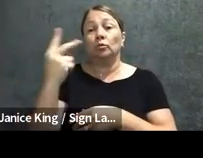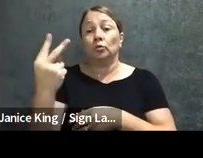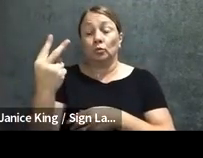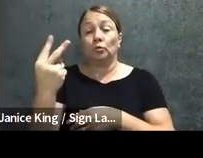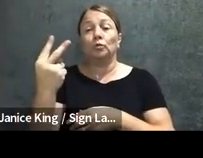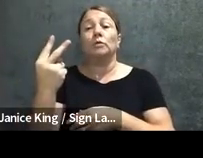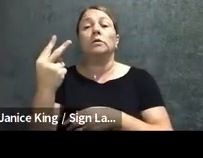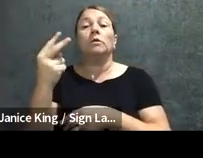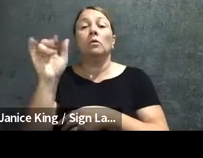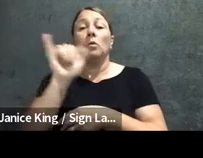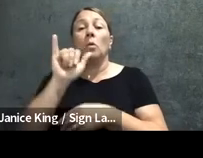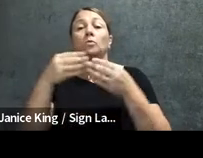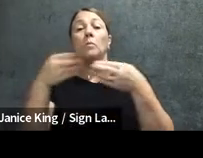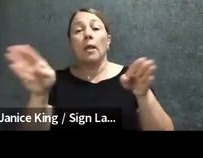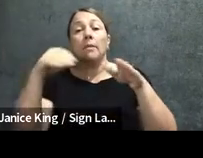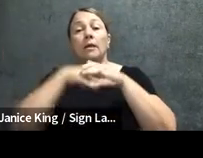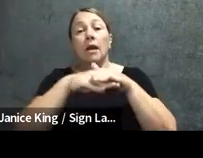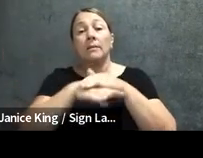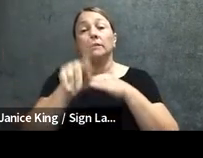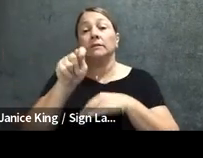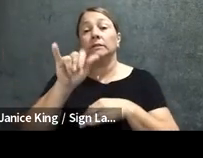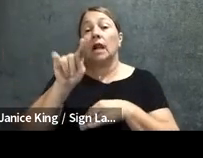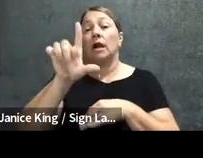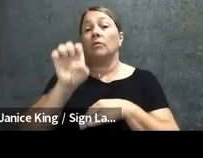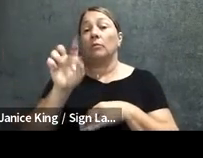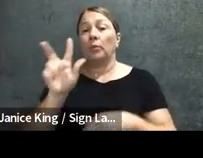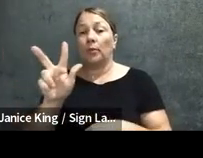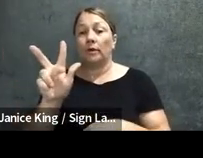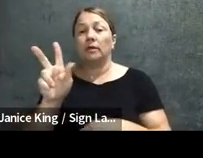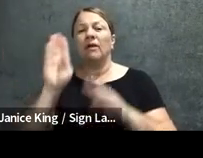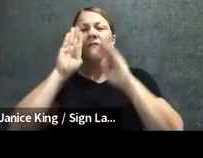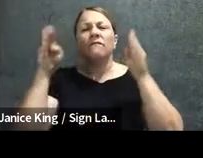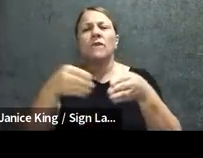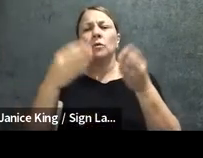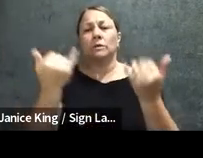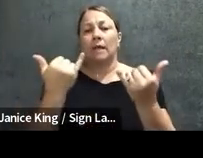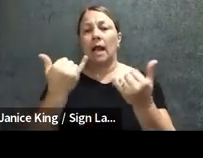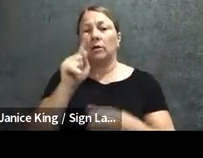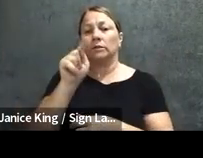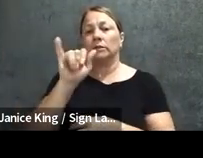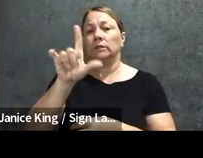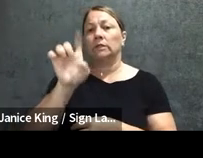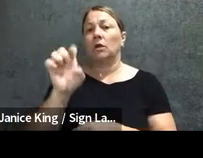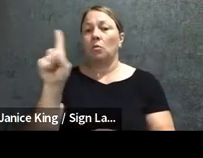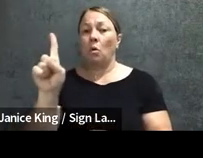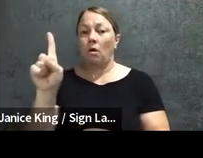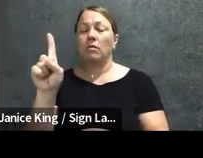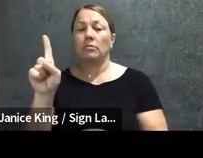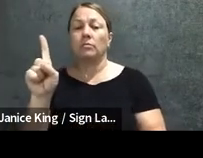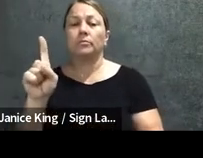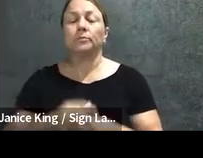about them so much today, but our focus is mainly on Title I, to a smaller degree on Title